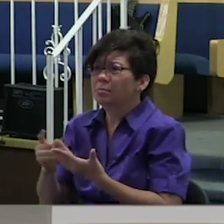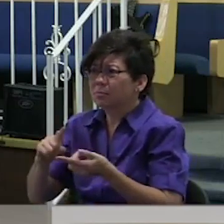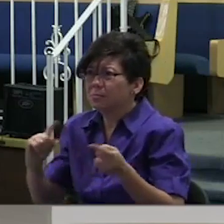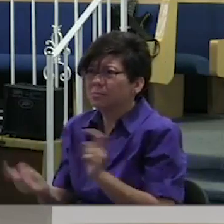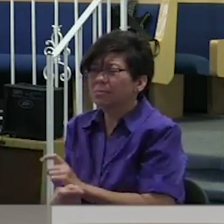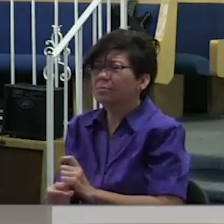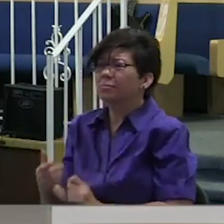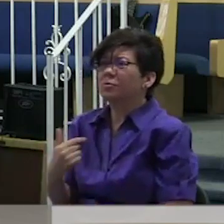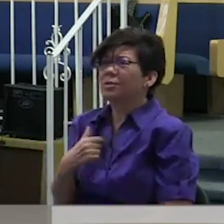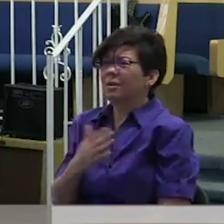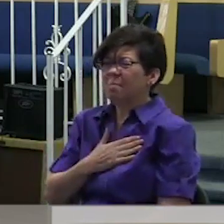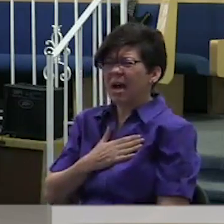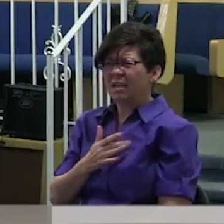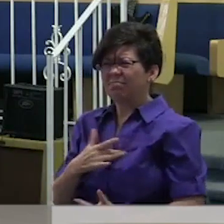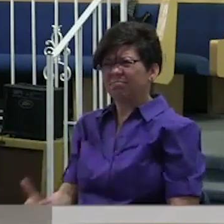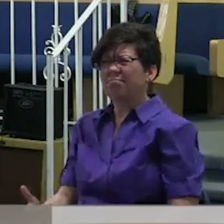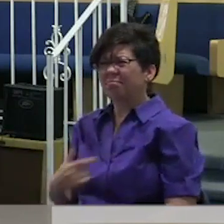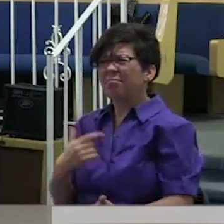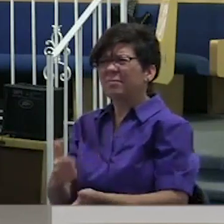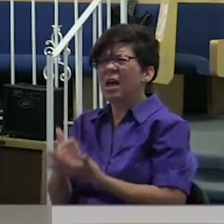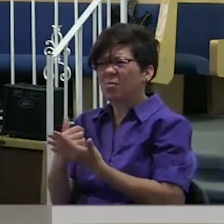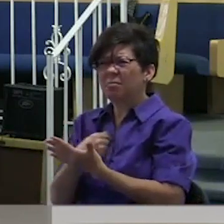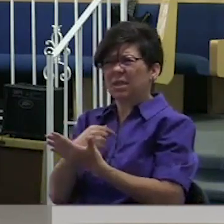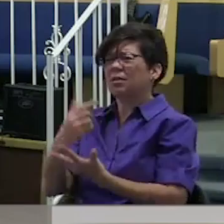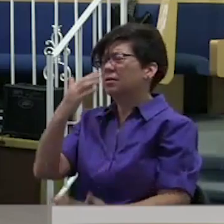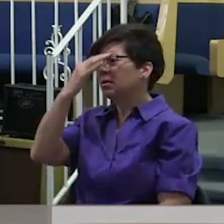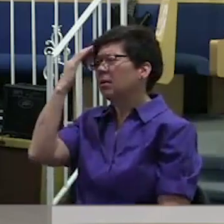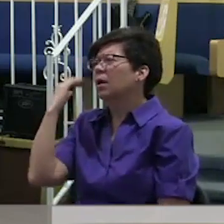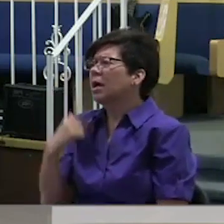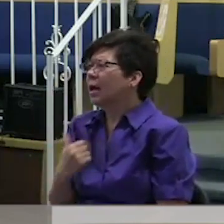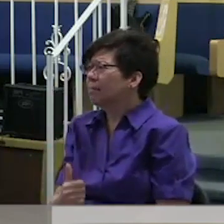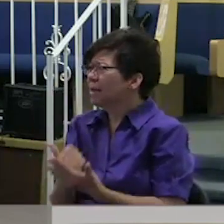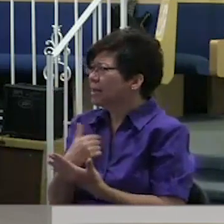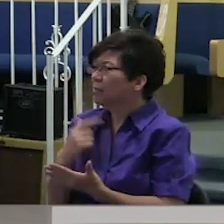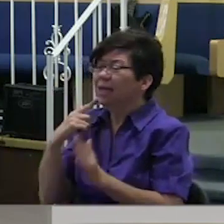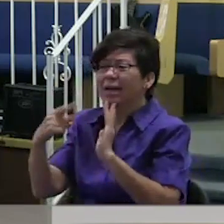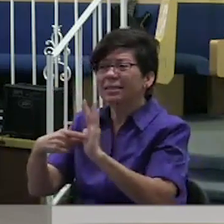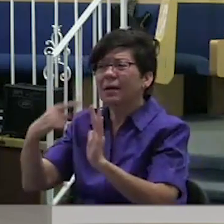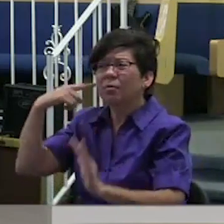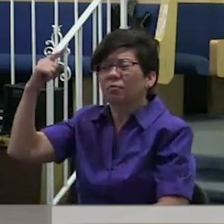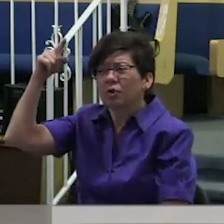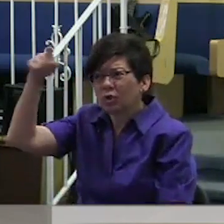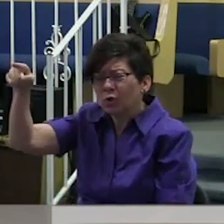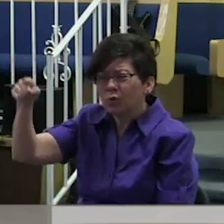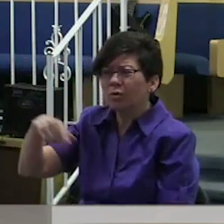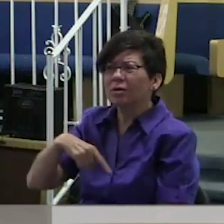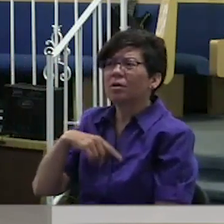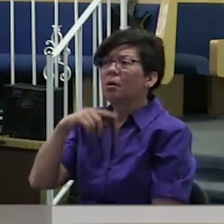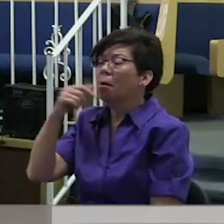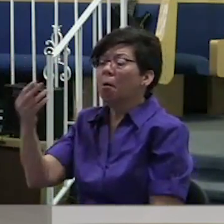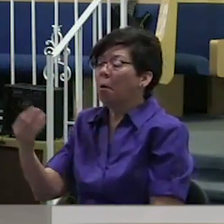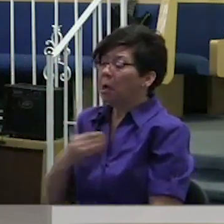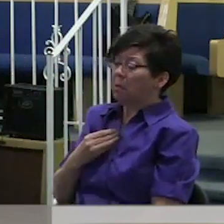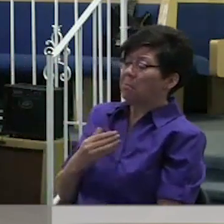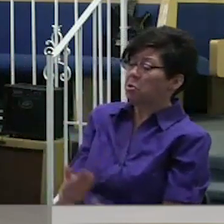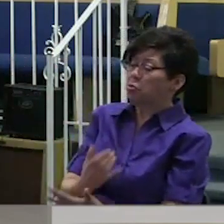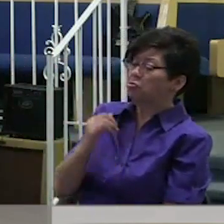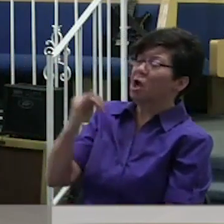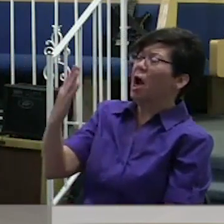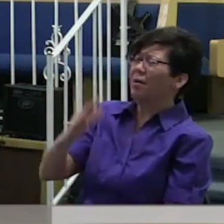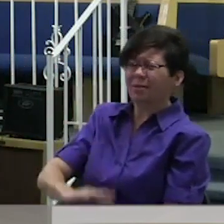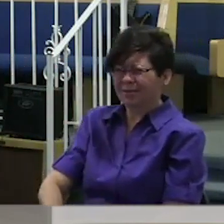the way that I am so that I can be an example for you. Don't just give me a new